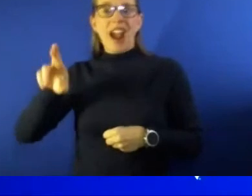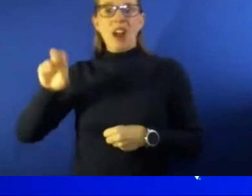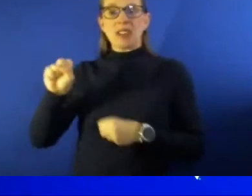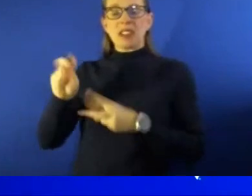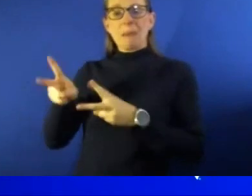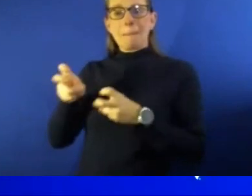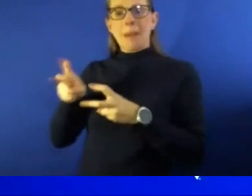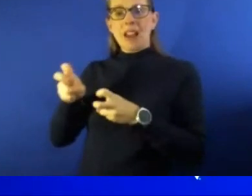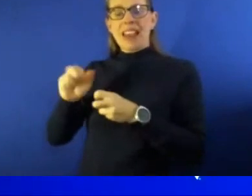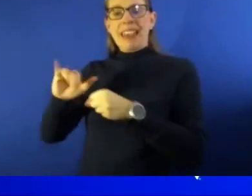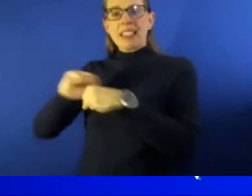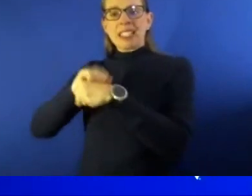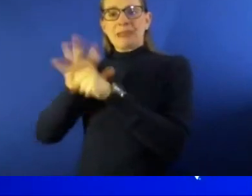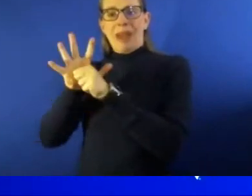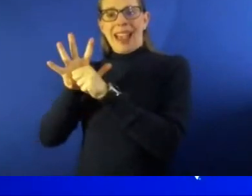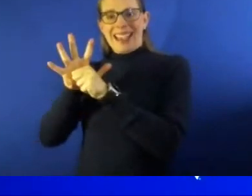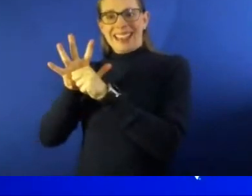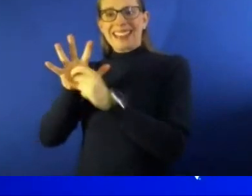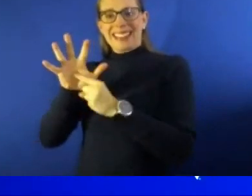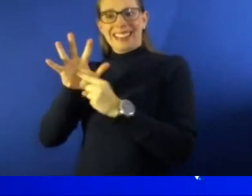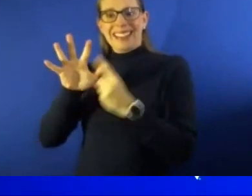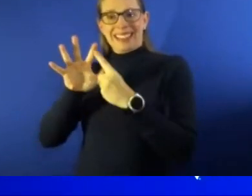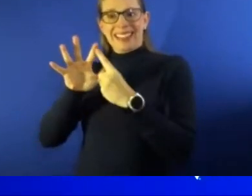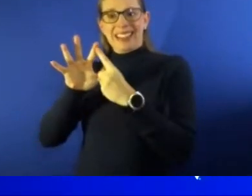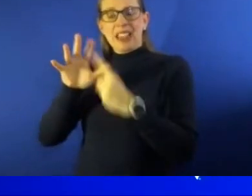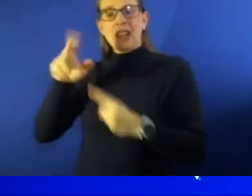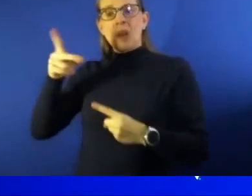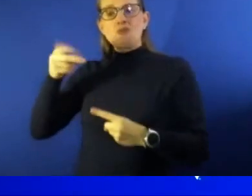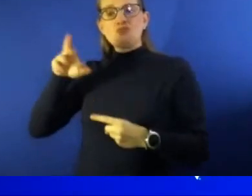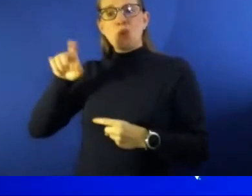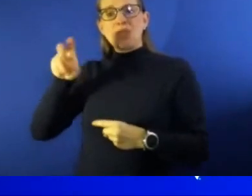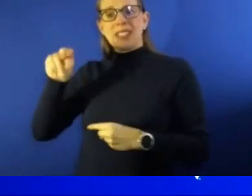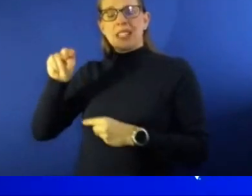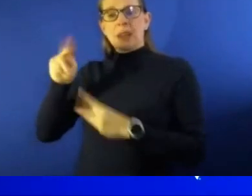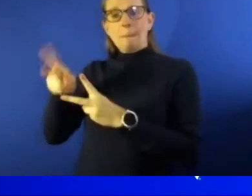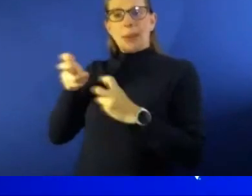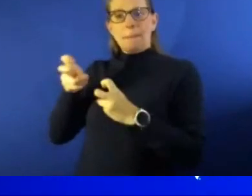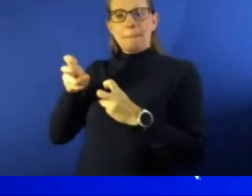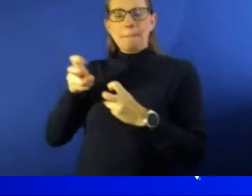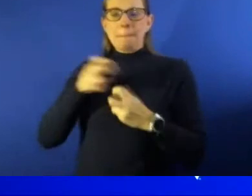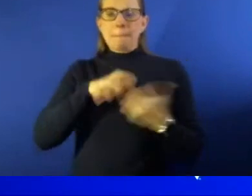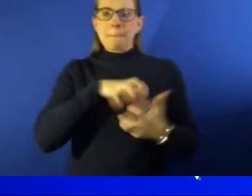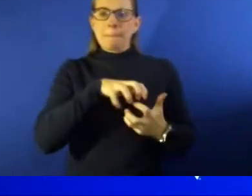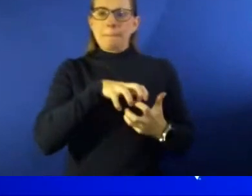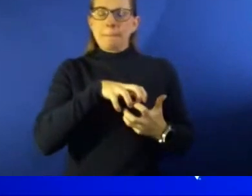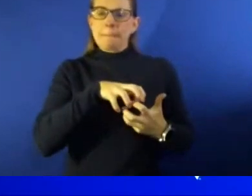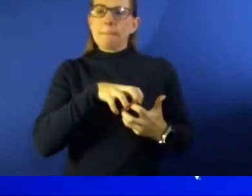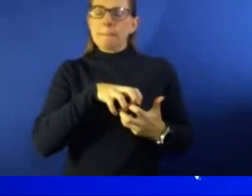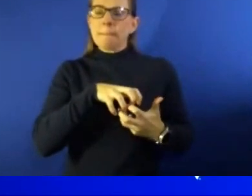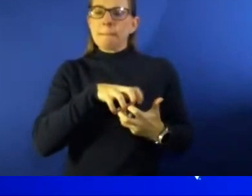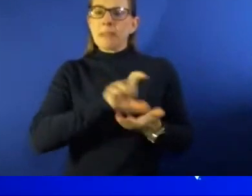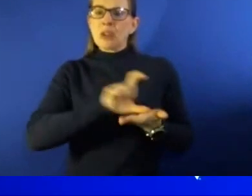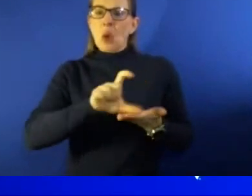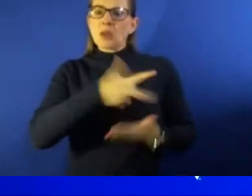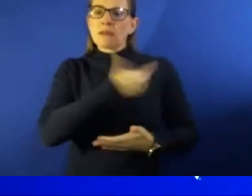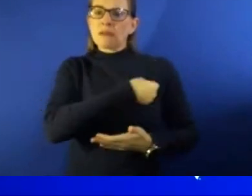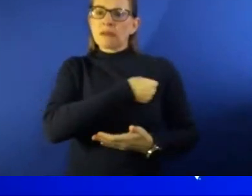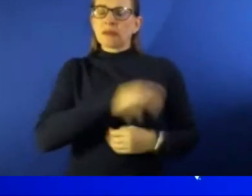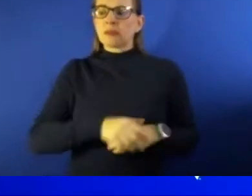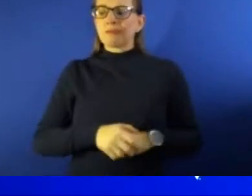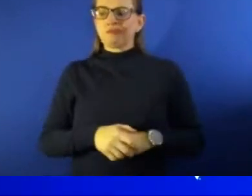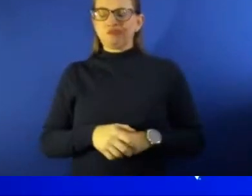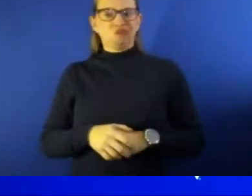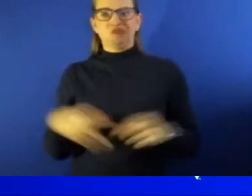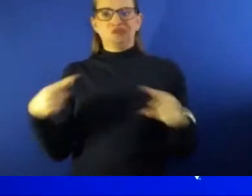protein. So I think that there's really no specific or absolute contraindication to being to not being able to get